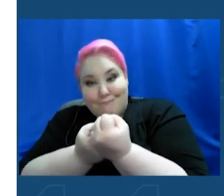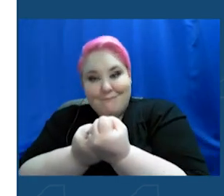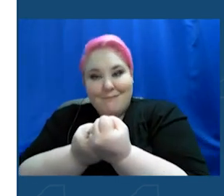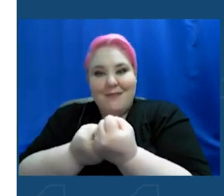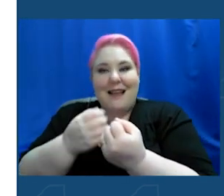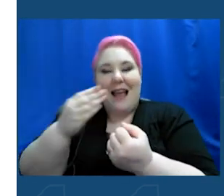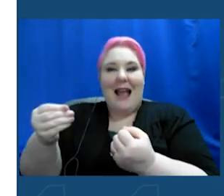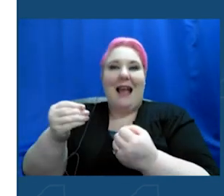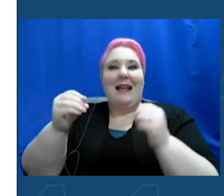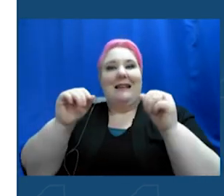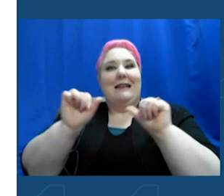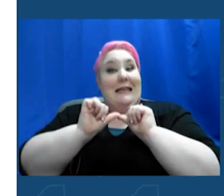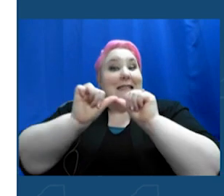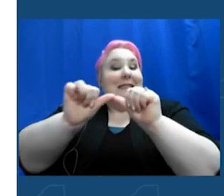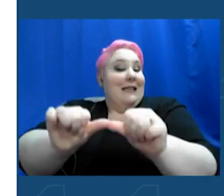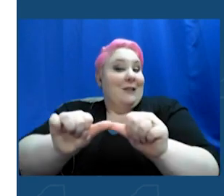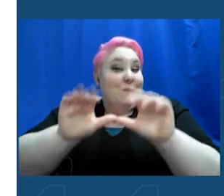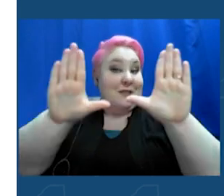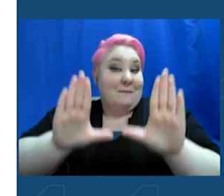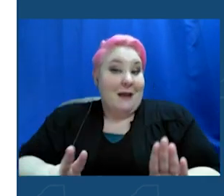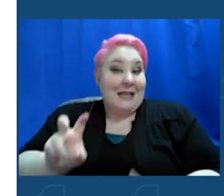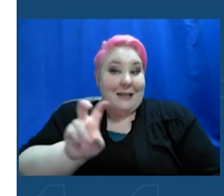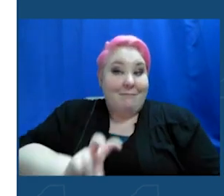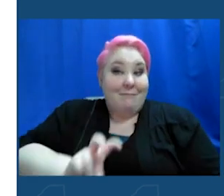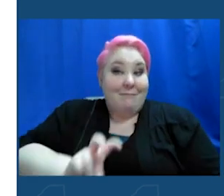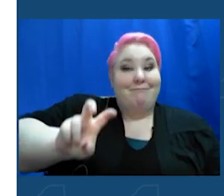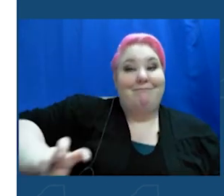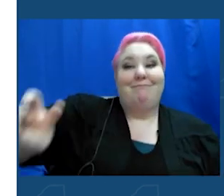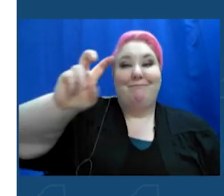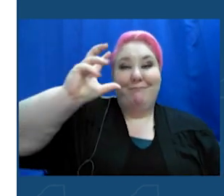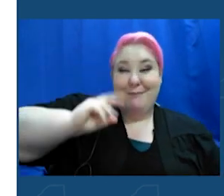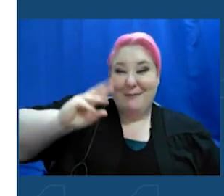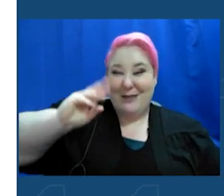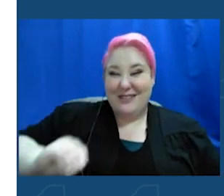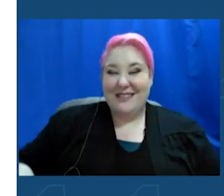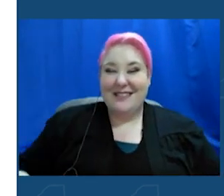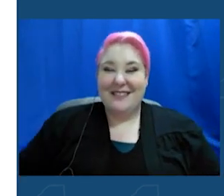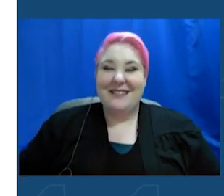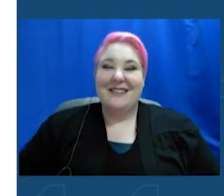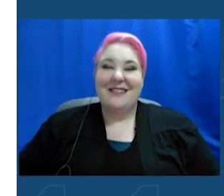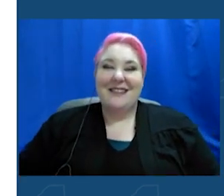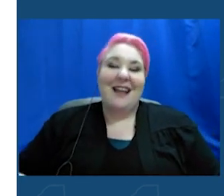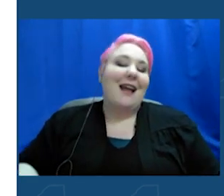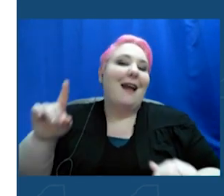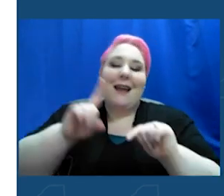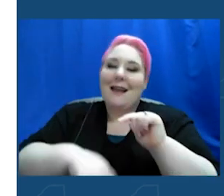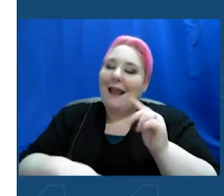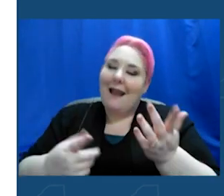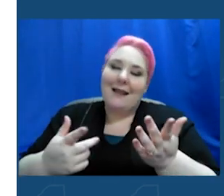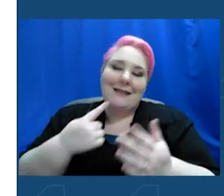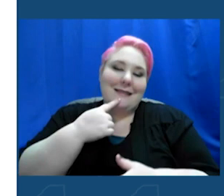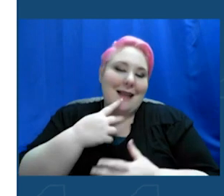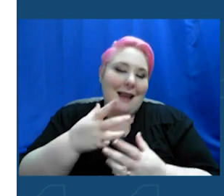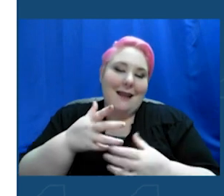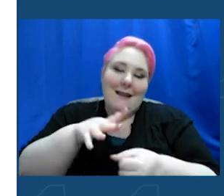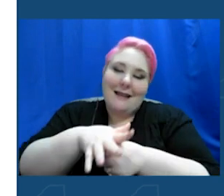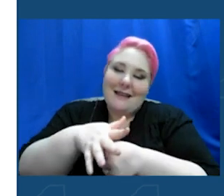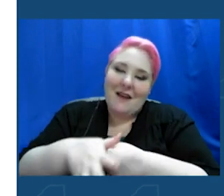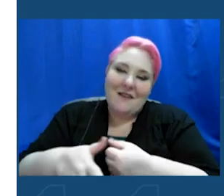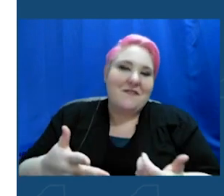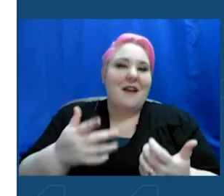continue this great journey that we've been on. And I just can't emphasize enough how important it is